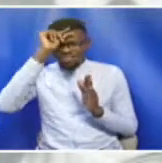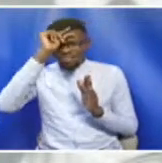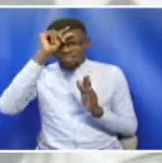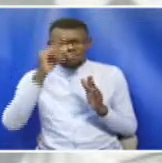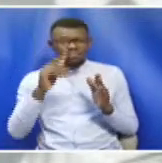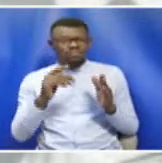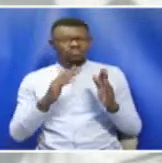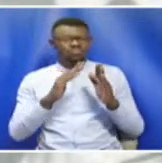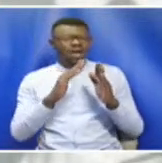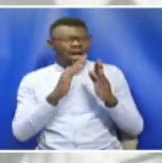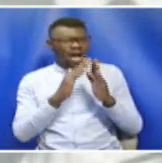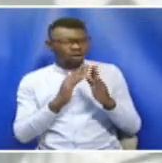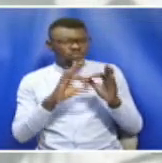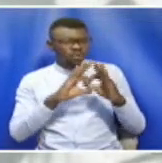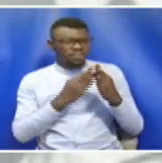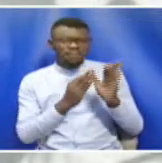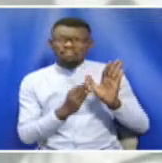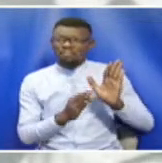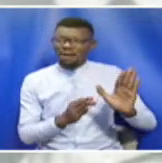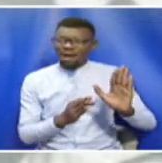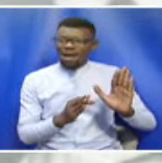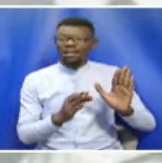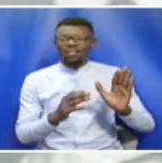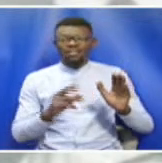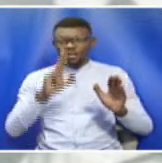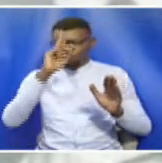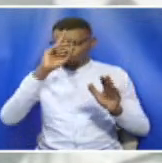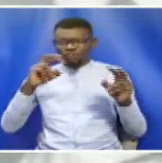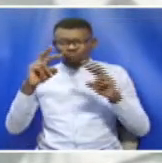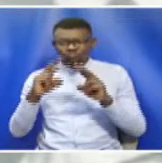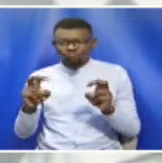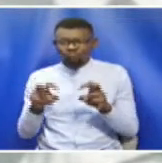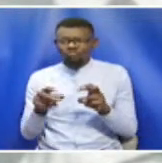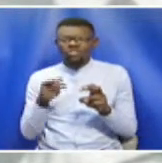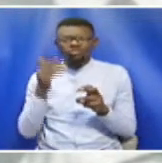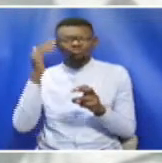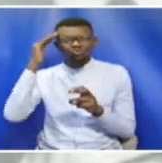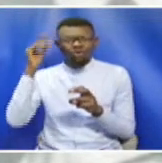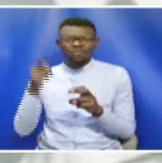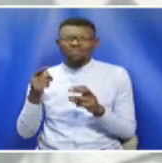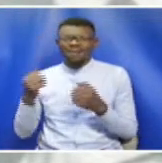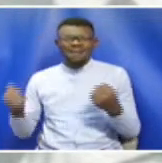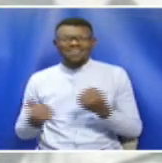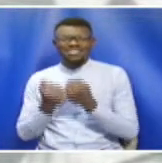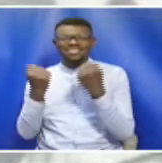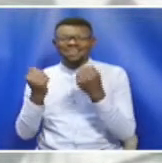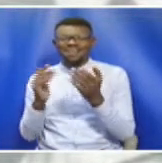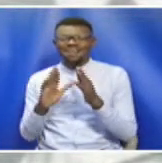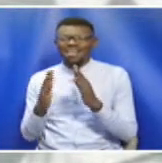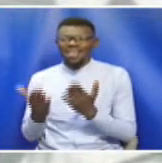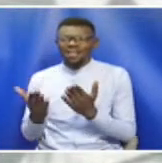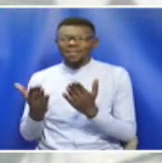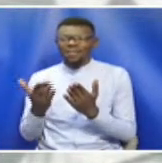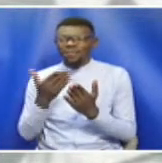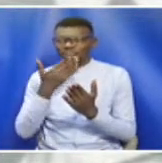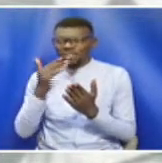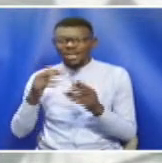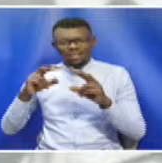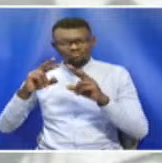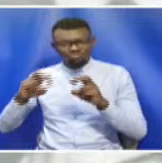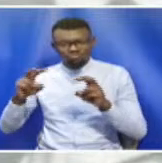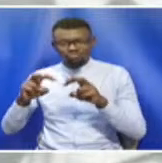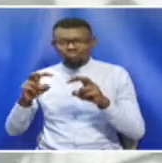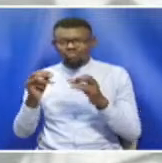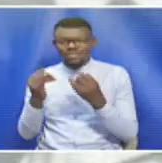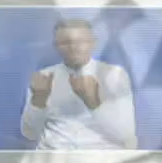that police investigations currently underway on the cause of this fatal accident shall be done by an independent